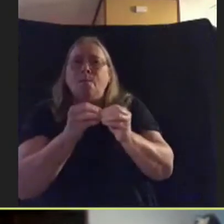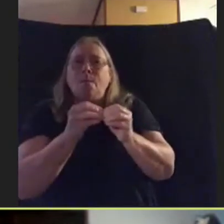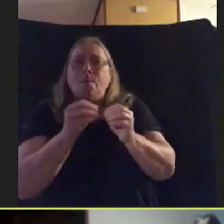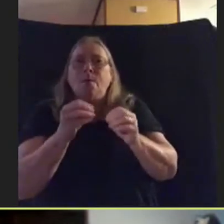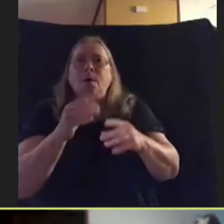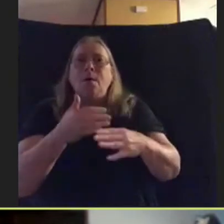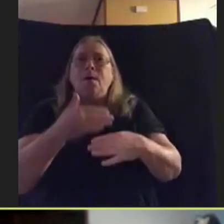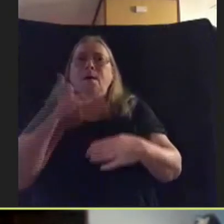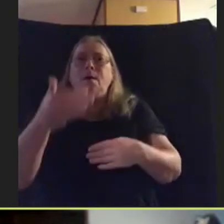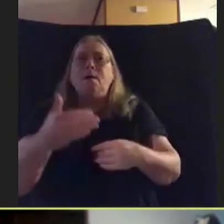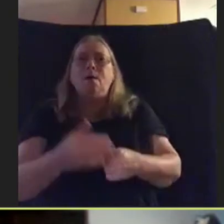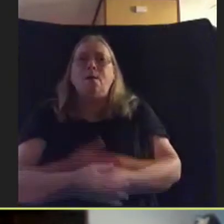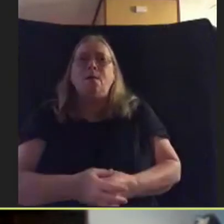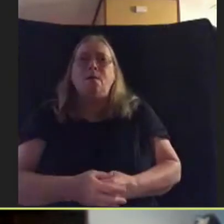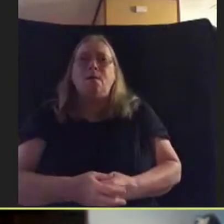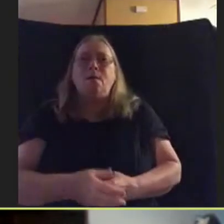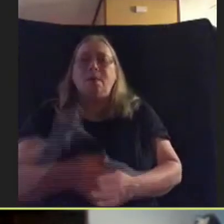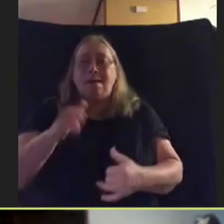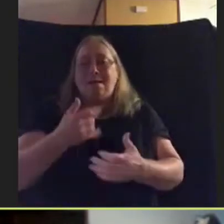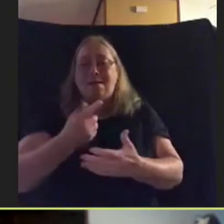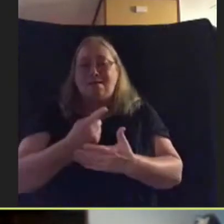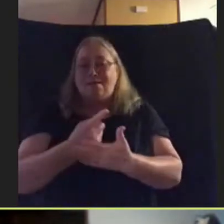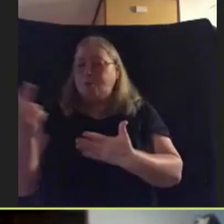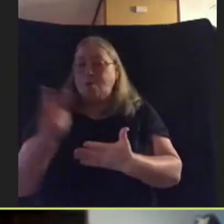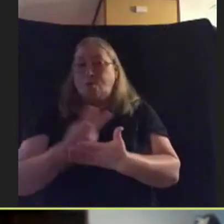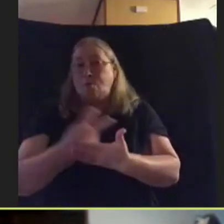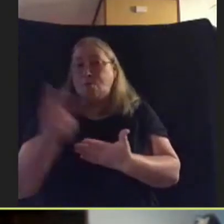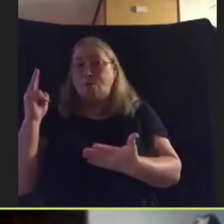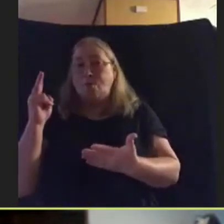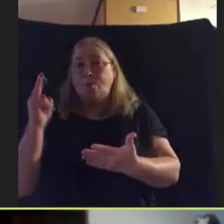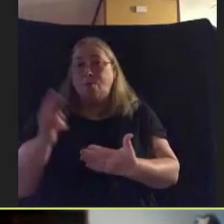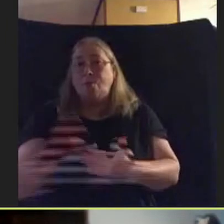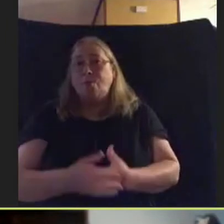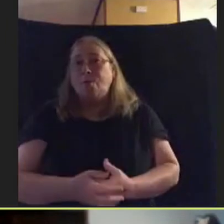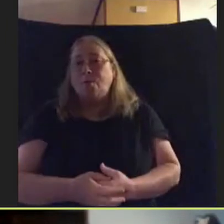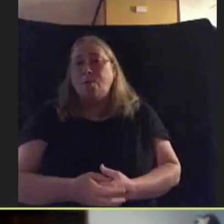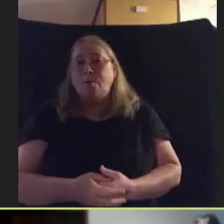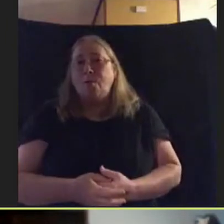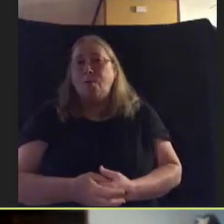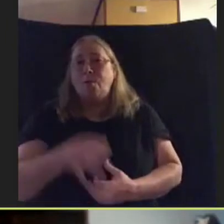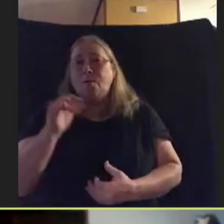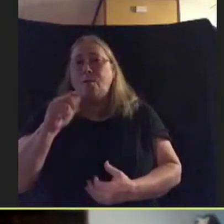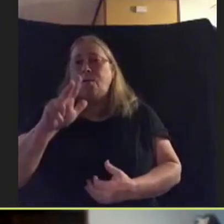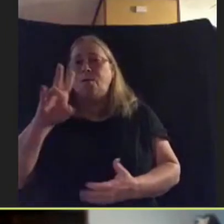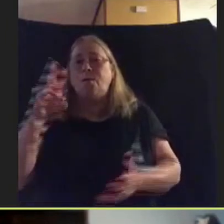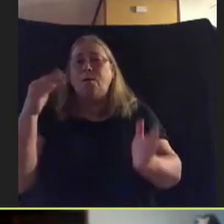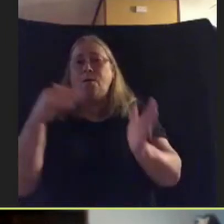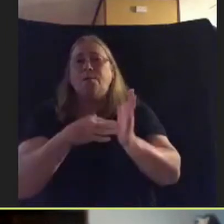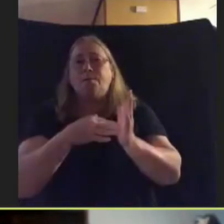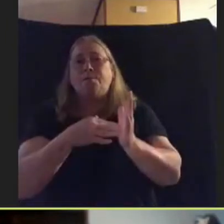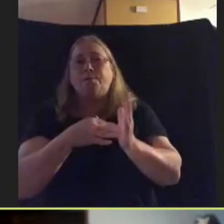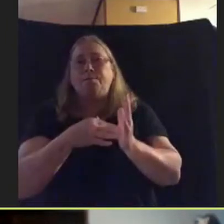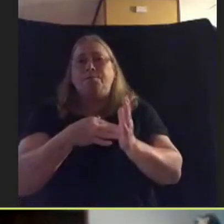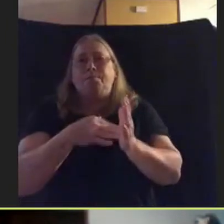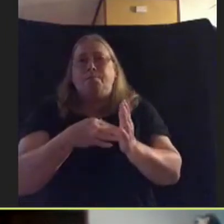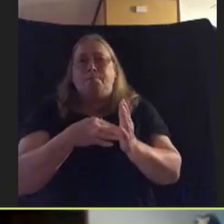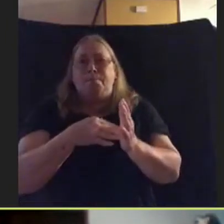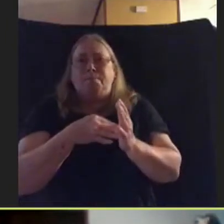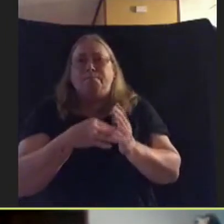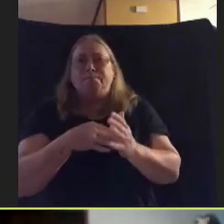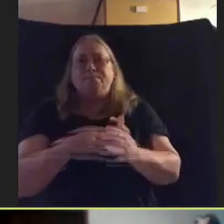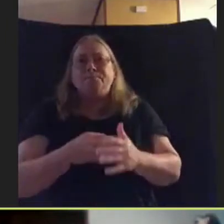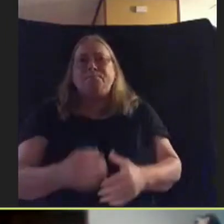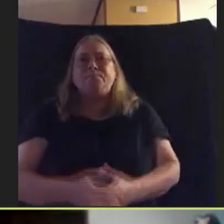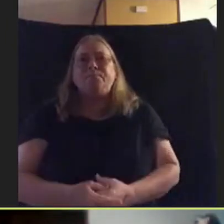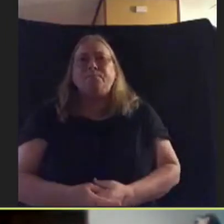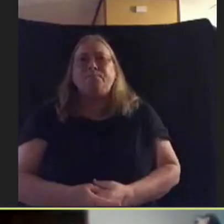And, for these last couple of weeks or so, we seem to have settled down into that 37,000 doses. But that's not a static number